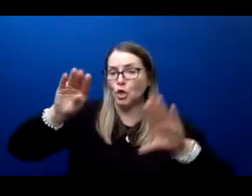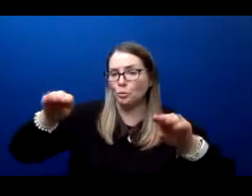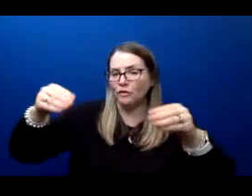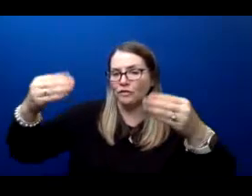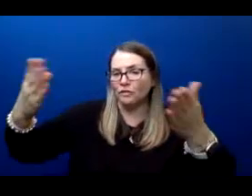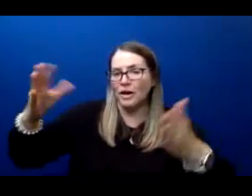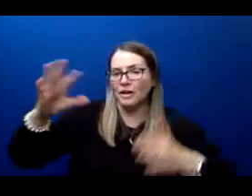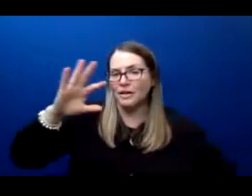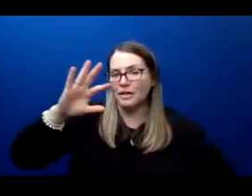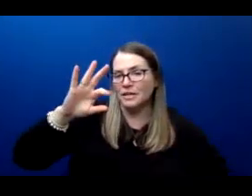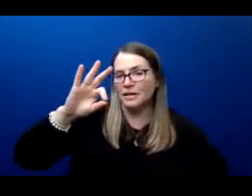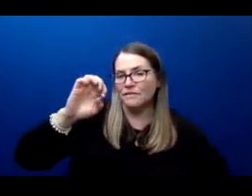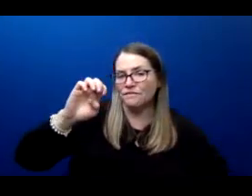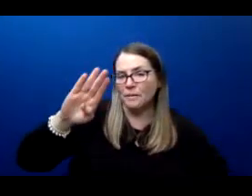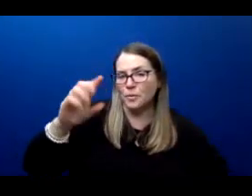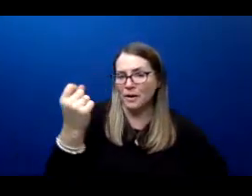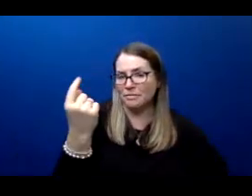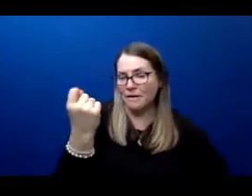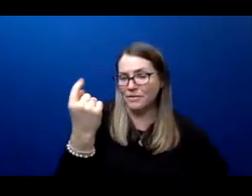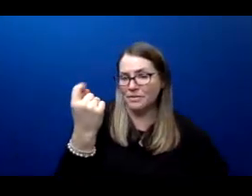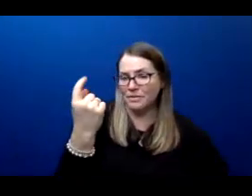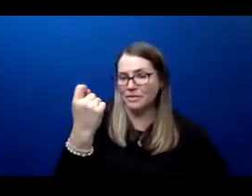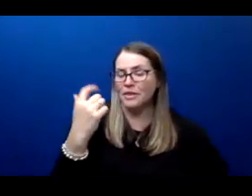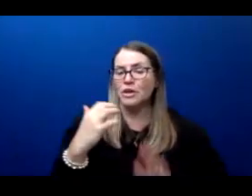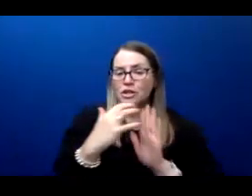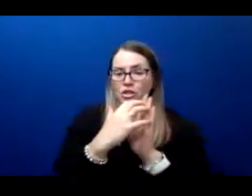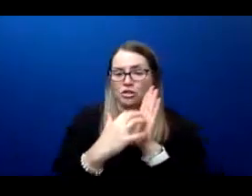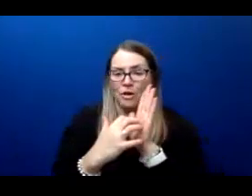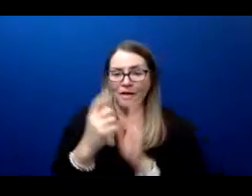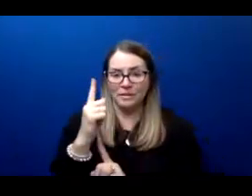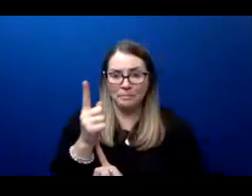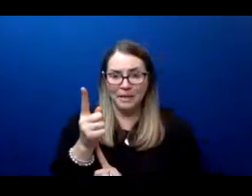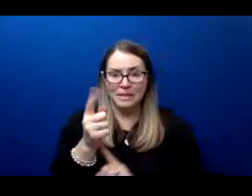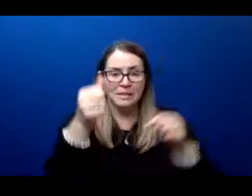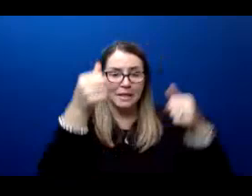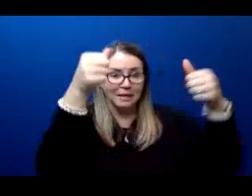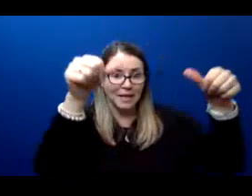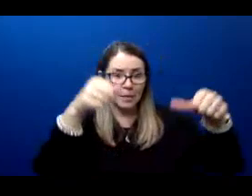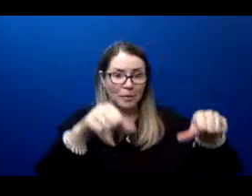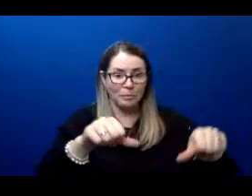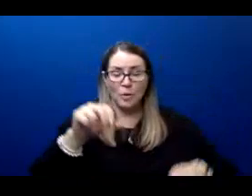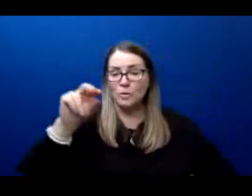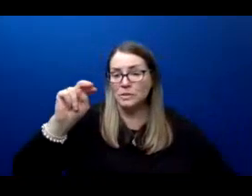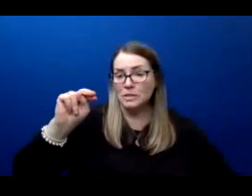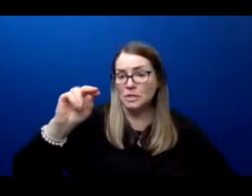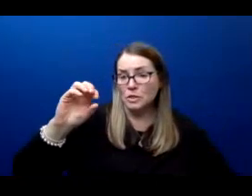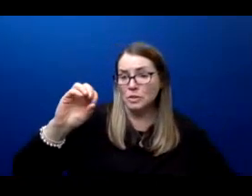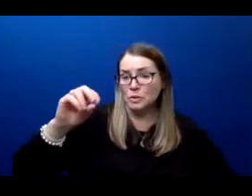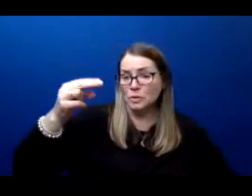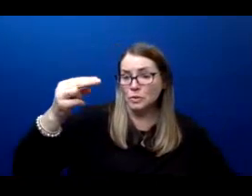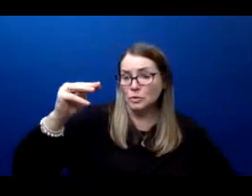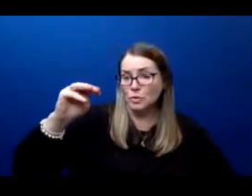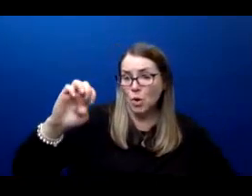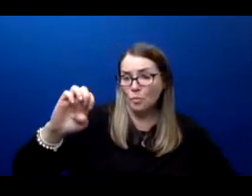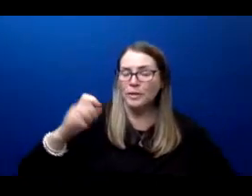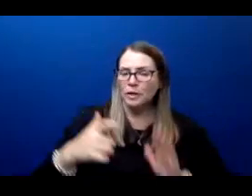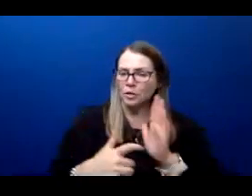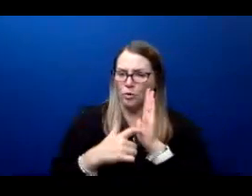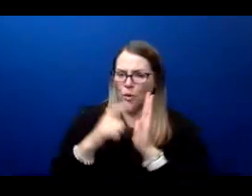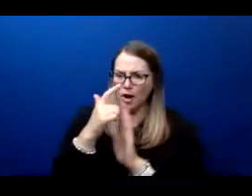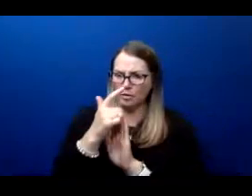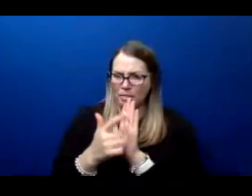2025 draft minutes, and they have been posted to NOMHE's website as required by statute. So this is for possible